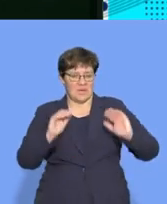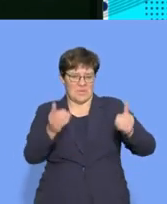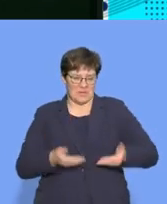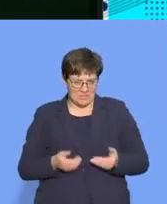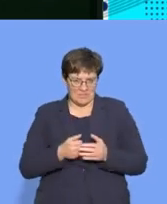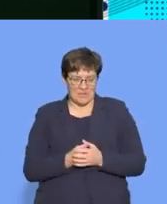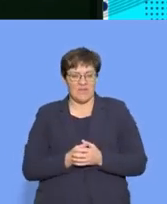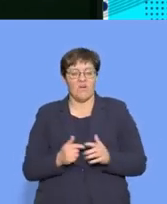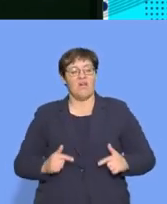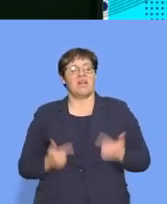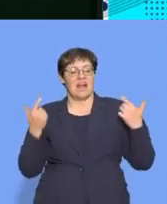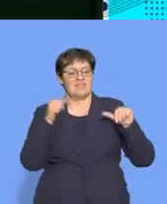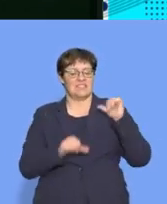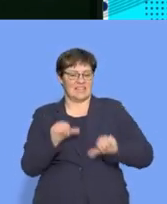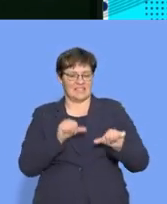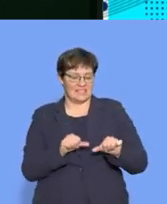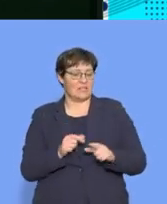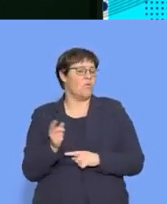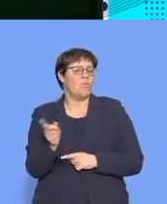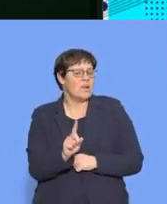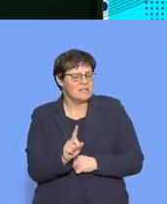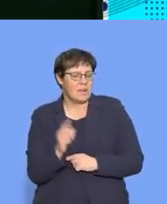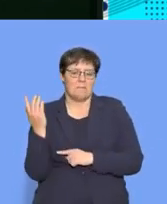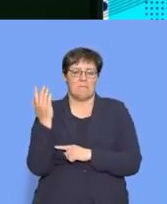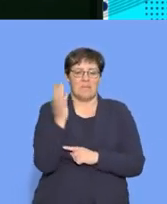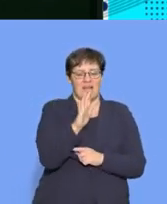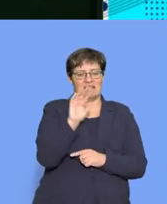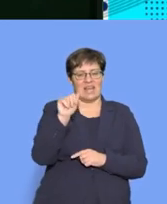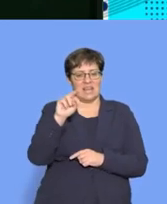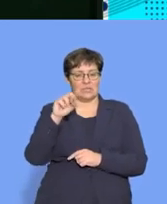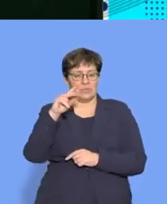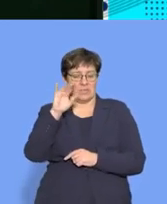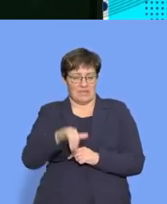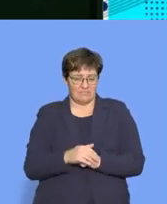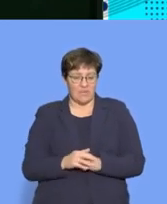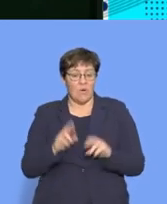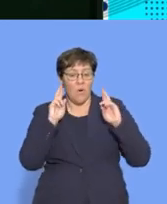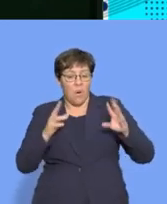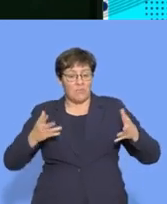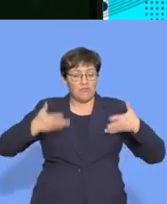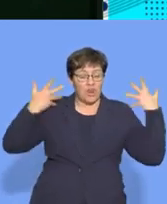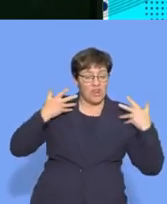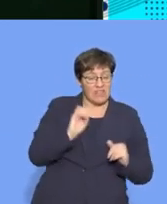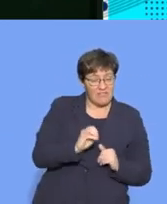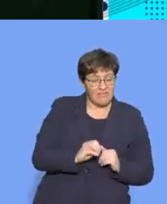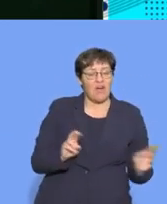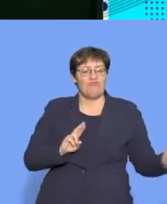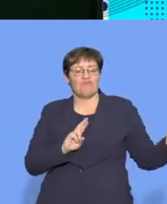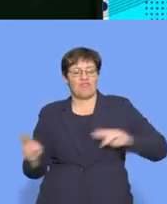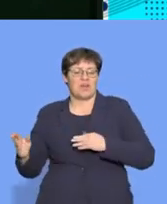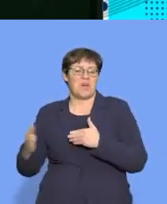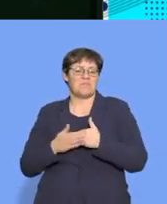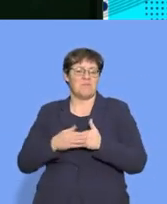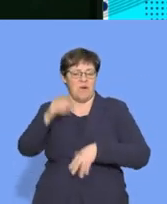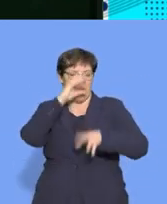Welcome back to our Life Sciences lesson on plant anatomy. I hope your brains are fresh and you're ready